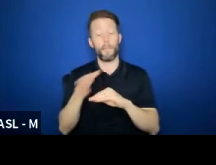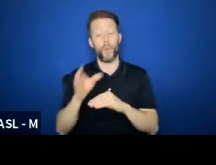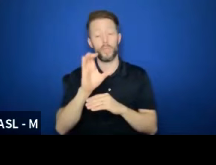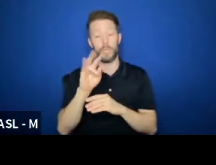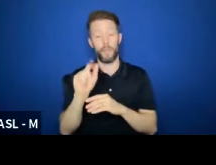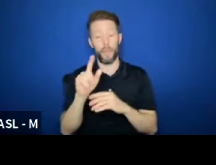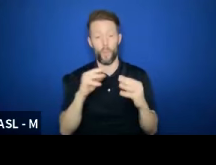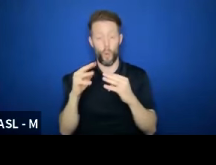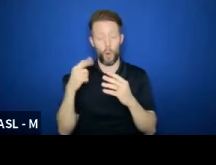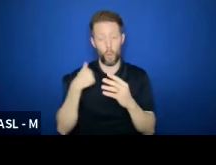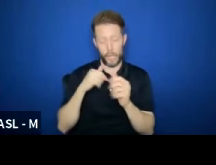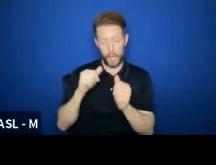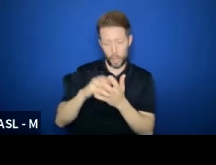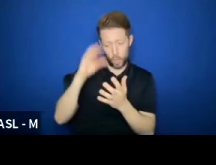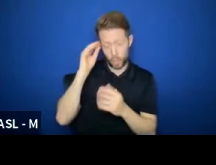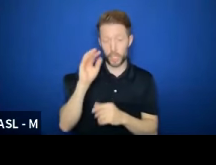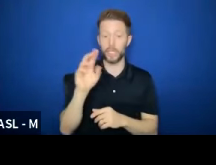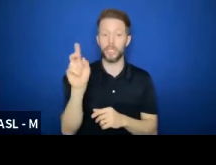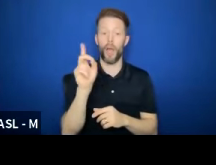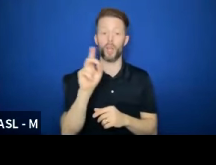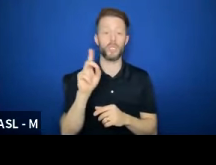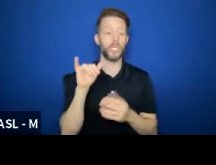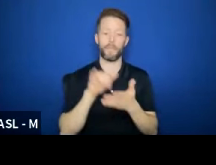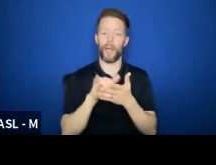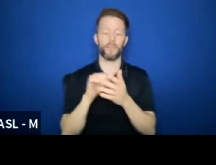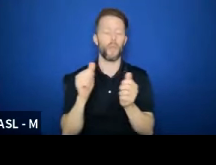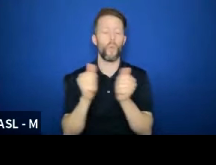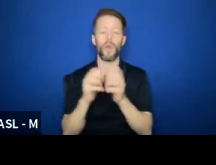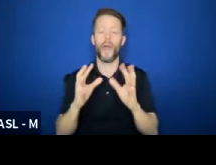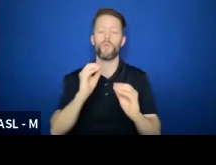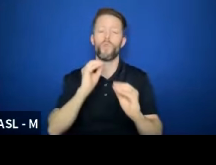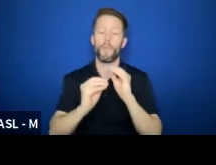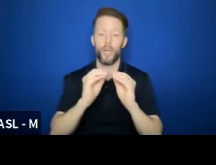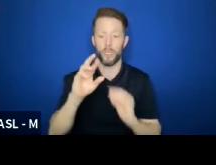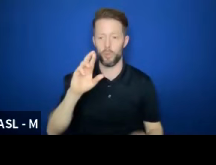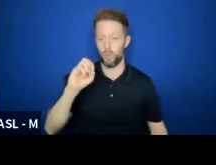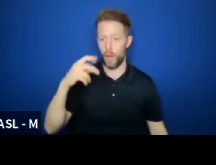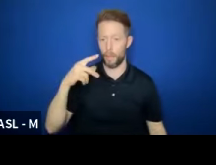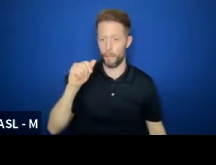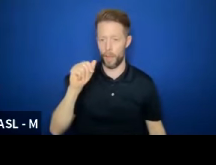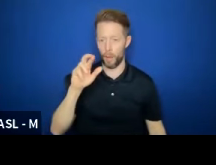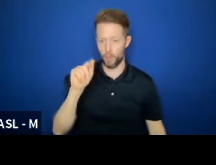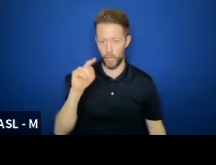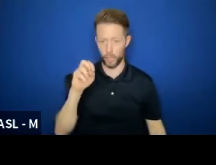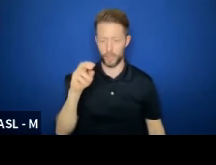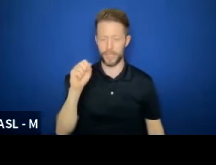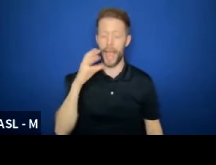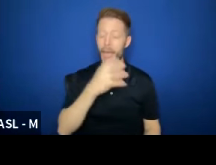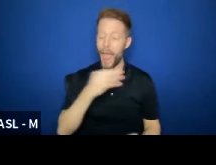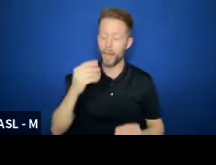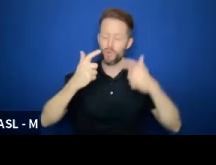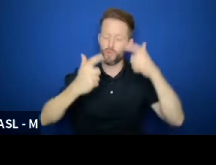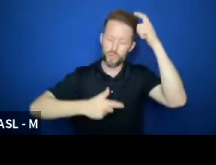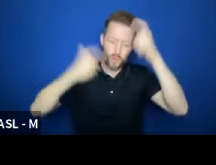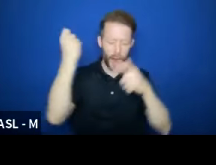is that democracy is impossible without reparations and without radical reforms. That if people can't eat, if they're not free